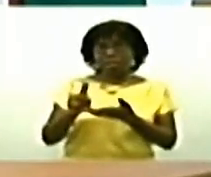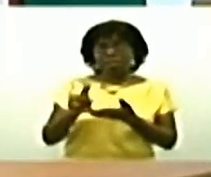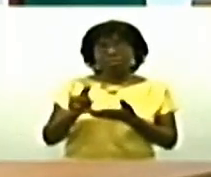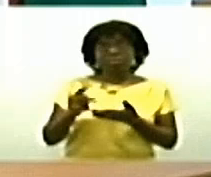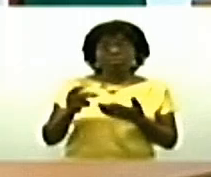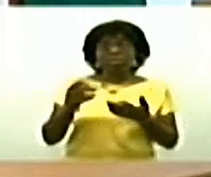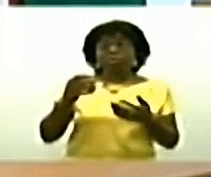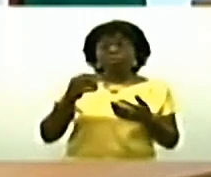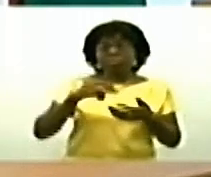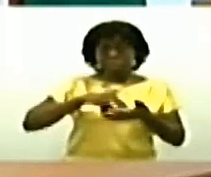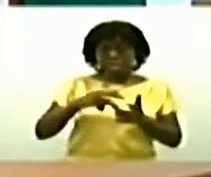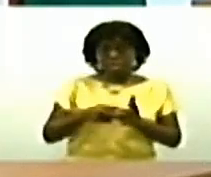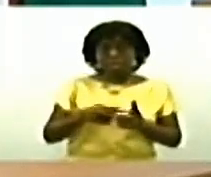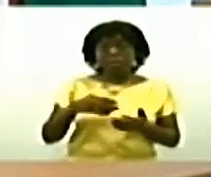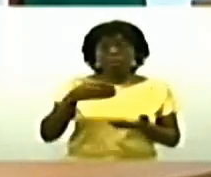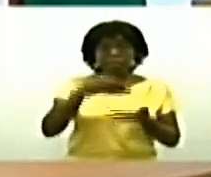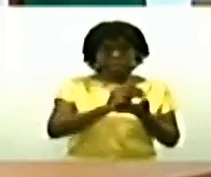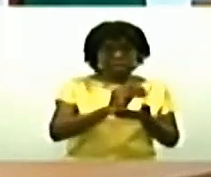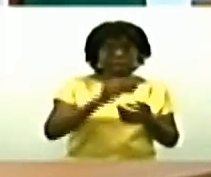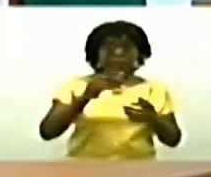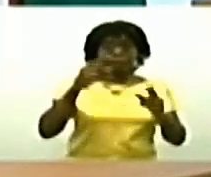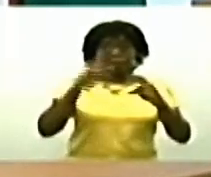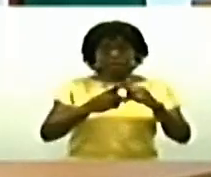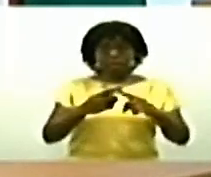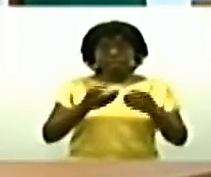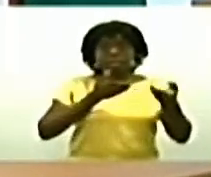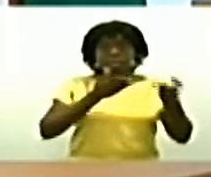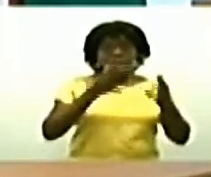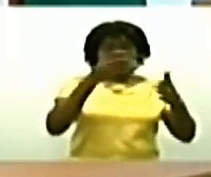meaning salary plus service charge,